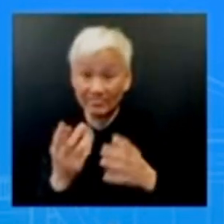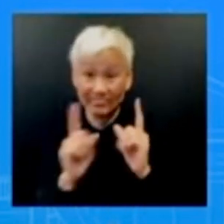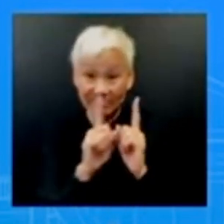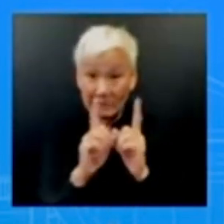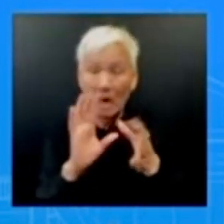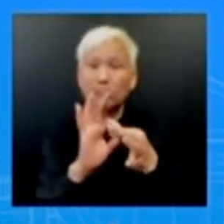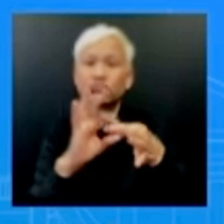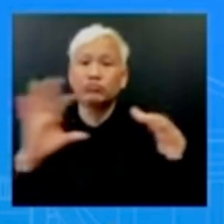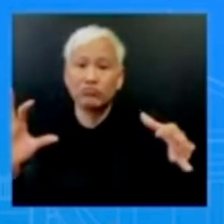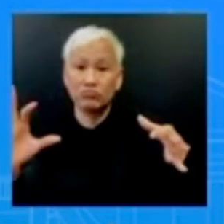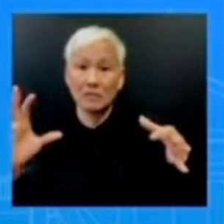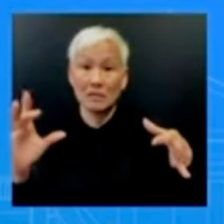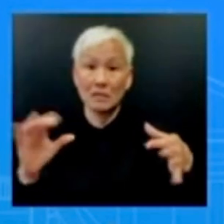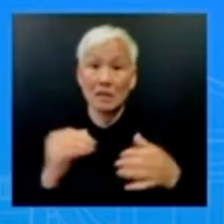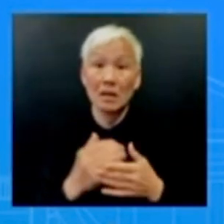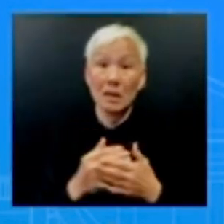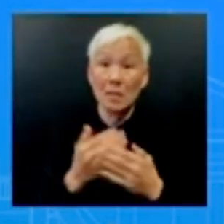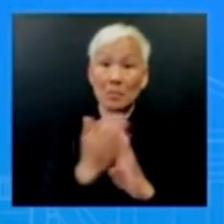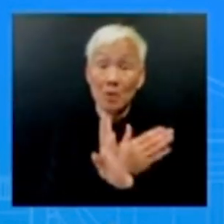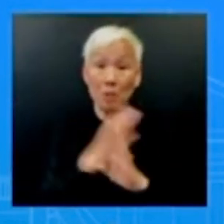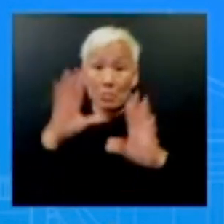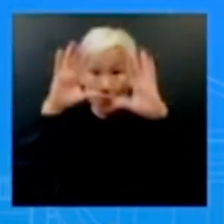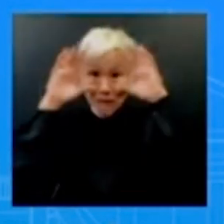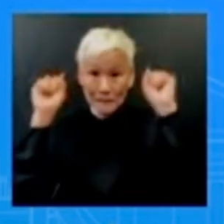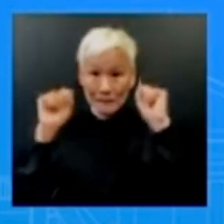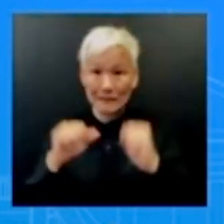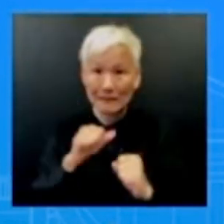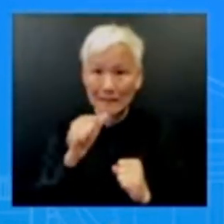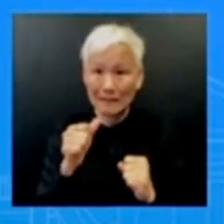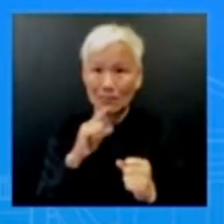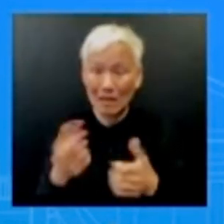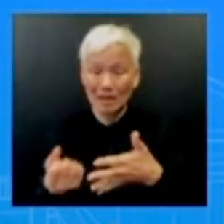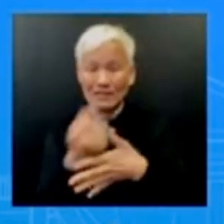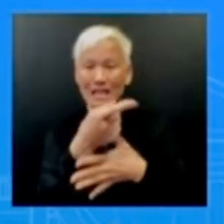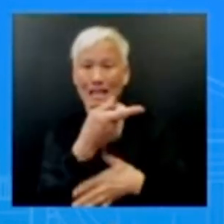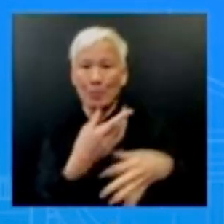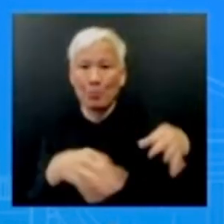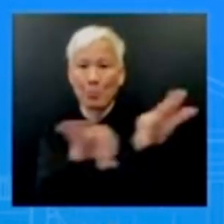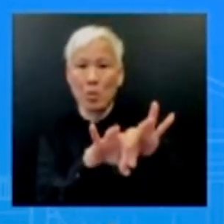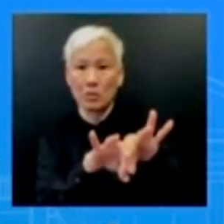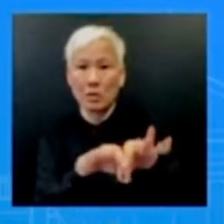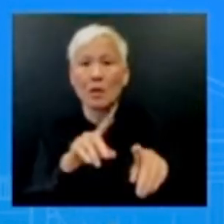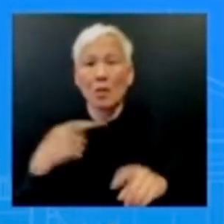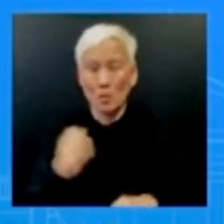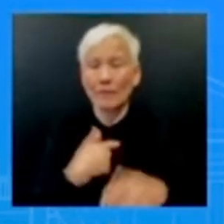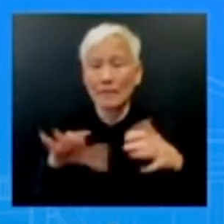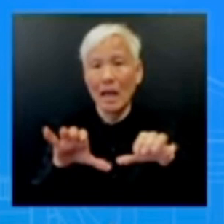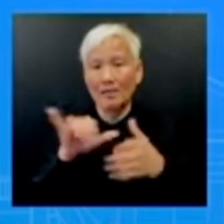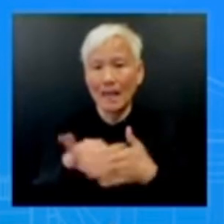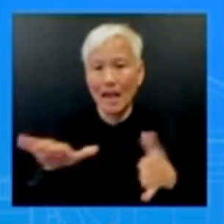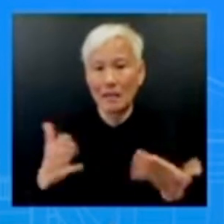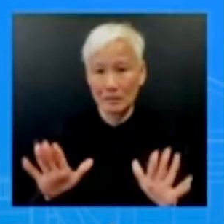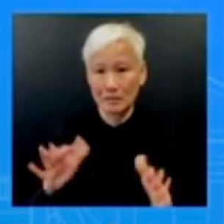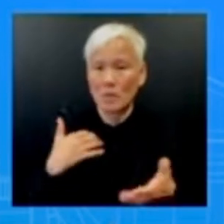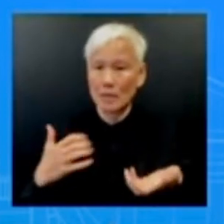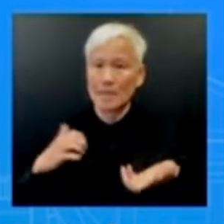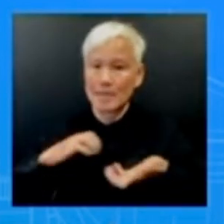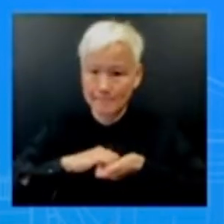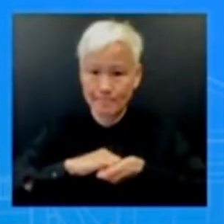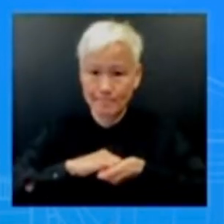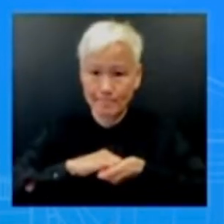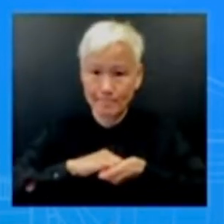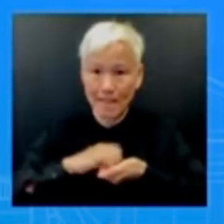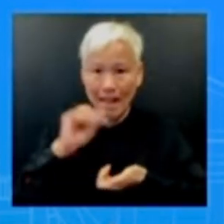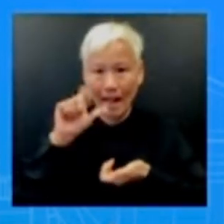have prioritized them, and there's no other nation around the world that has this alliance and partnership network that we do. Five of our seven